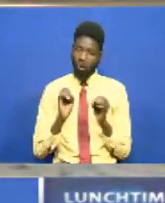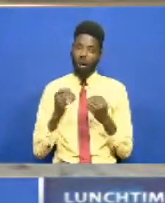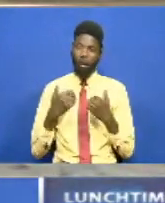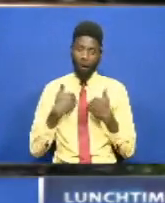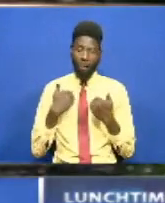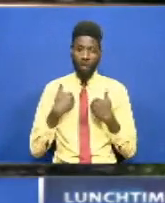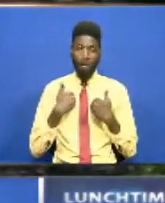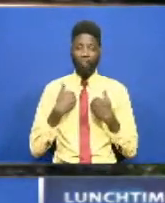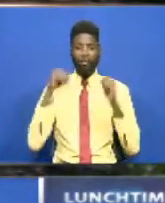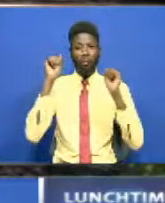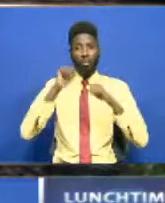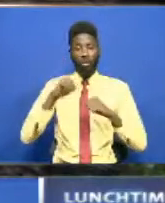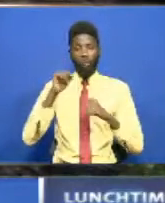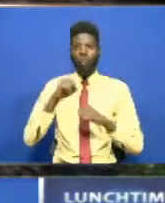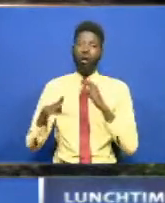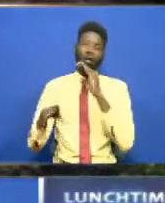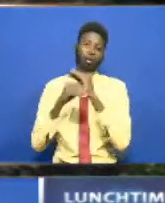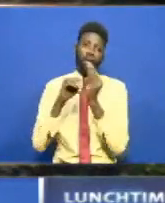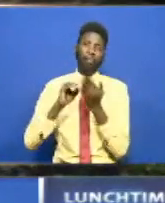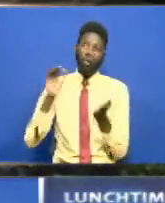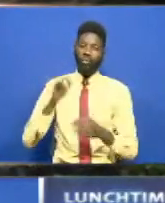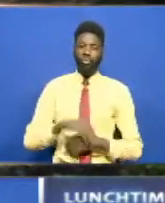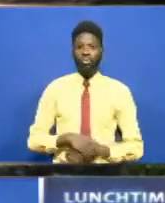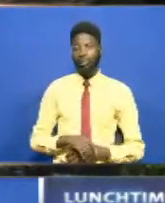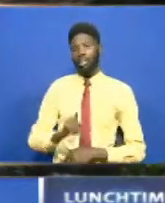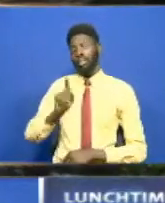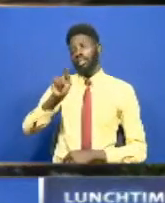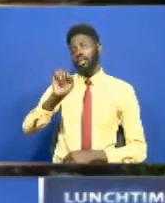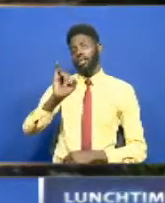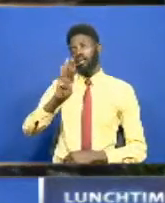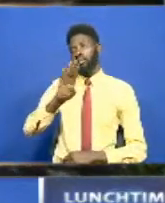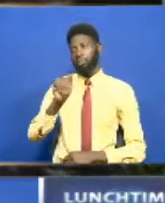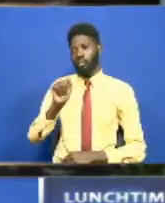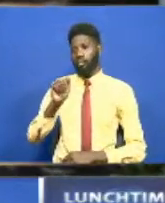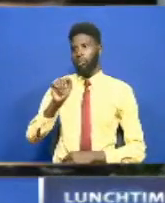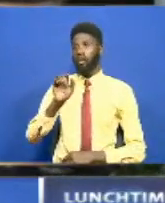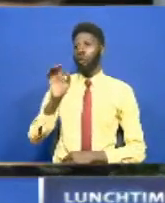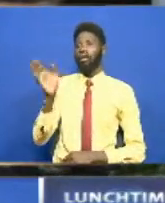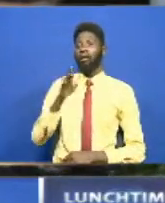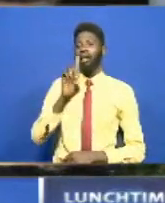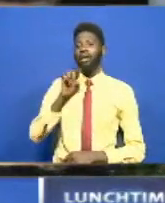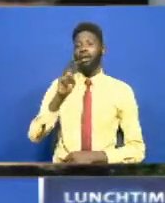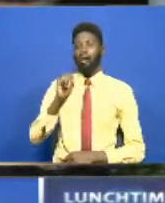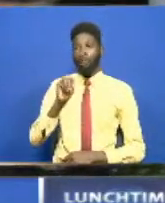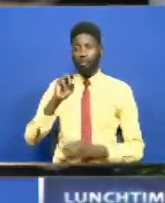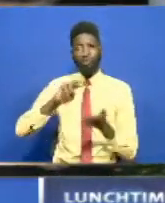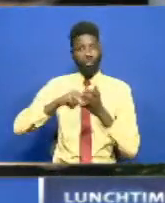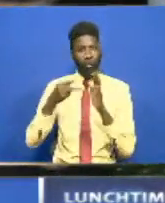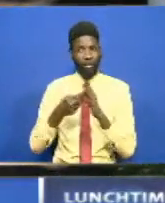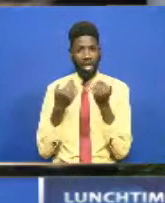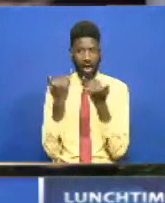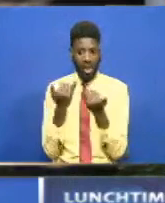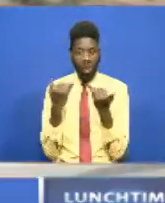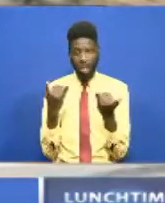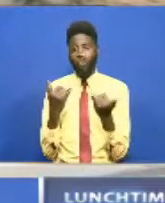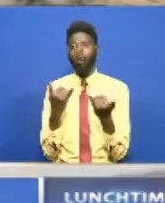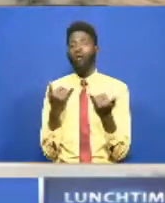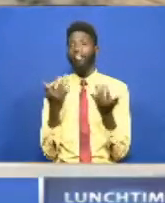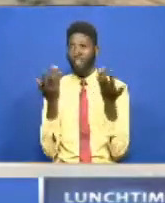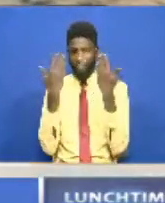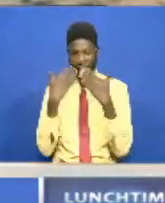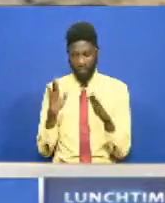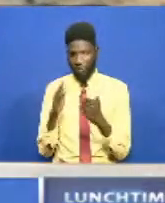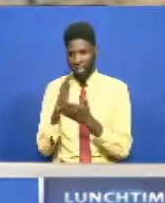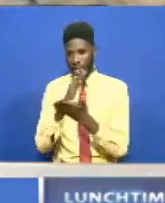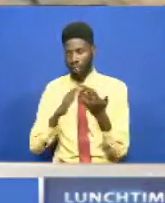for production. In a bid to complete the Thiba Dam project, river diversions and an intake tower have so far been completed. Currently,